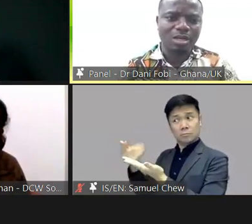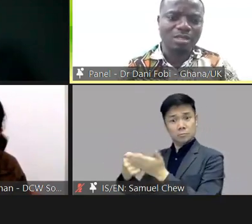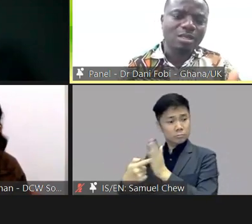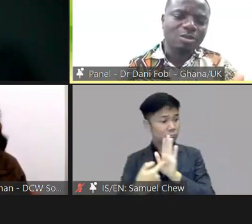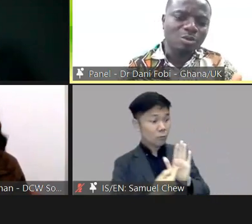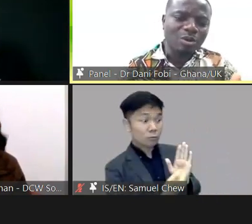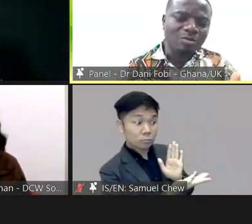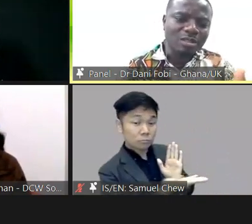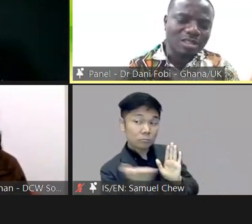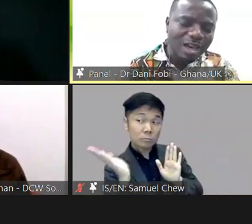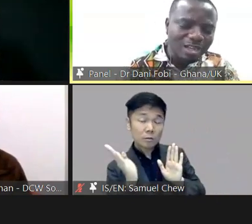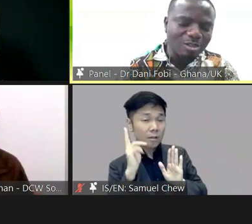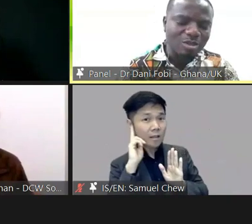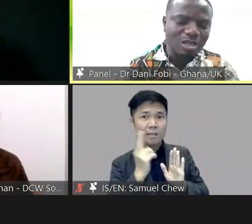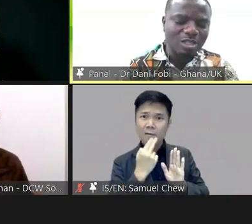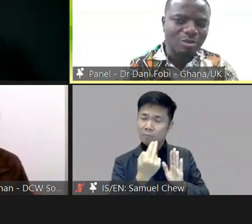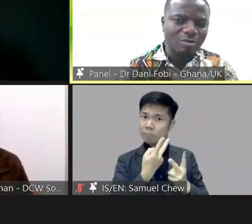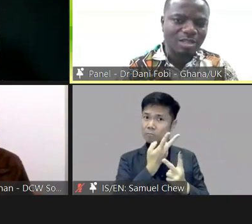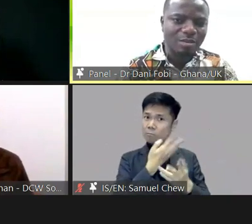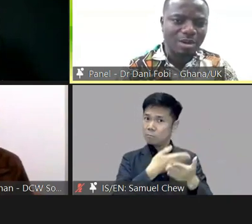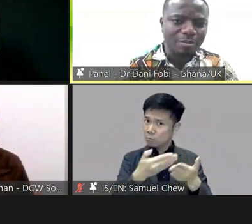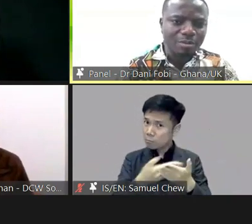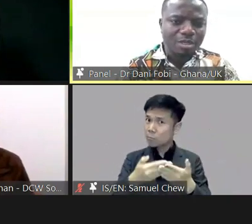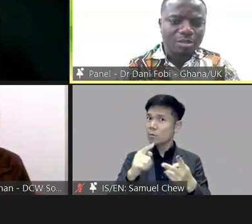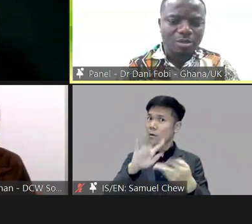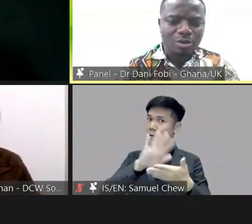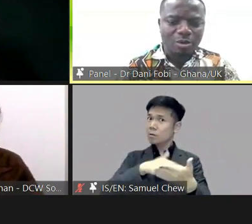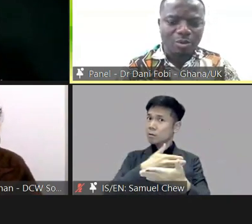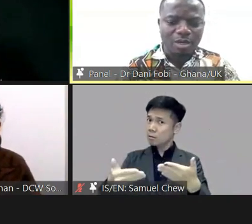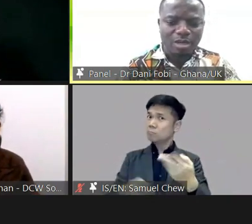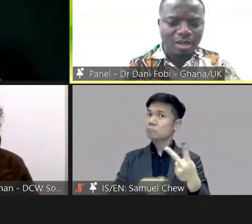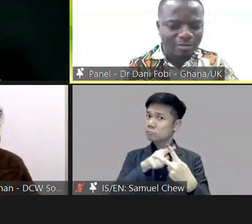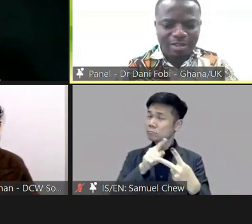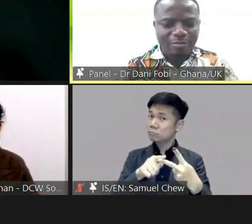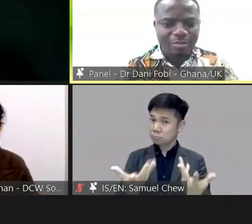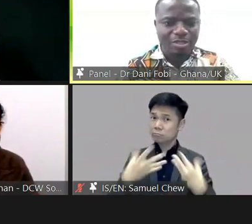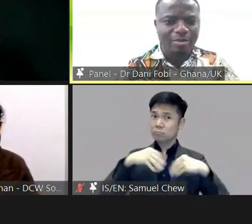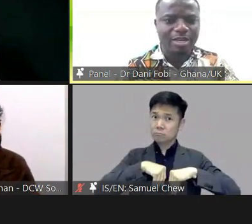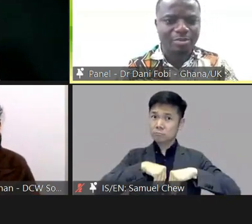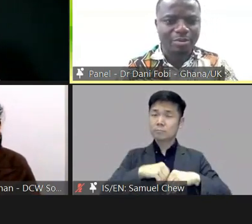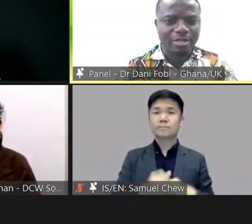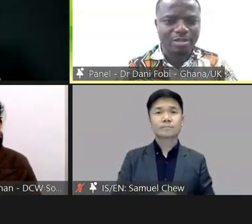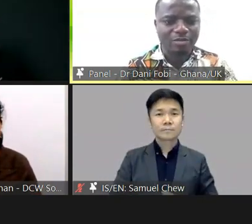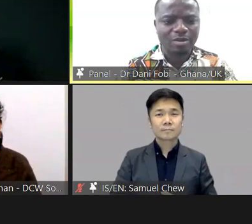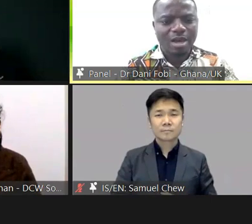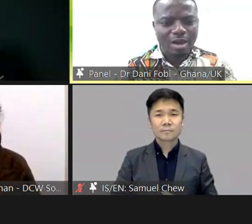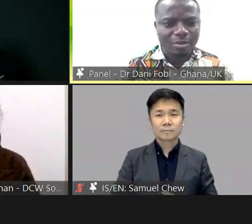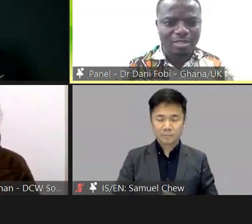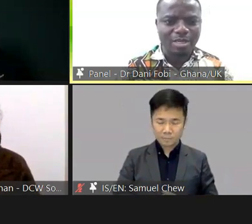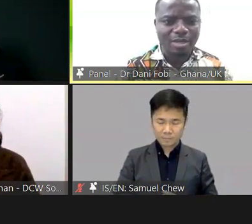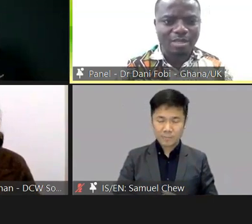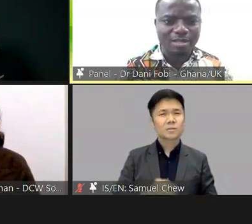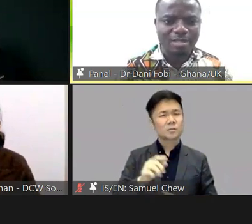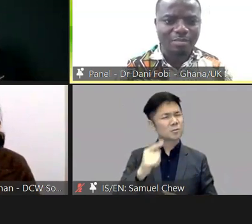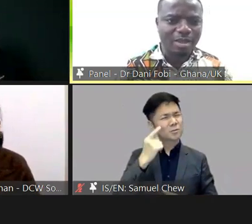assure, and to weave slightly into the issue of stigma. So we have deaf people sharing their experiences of how they